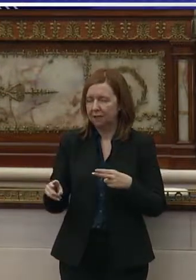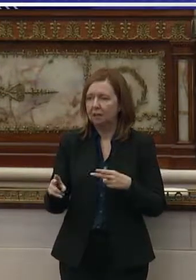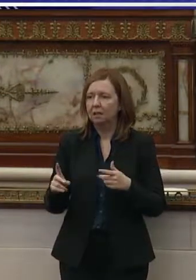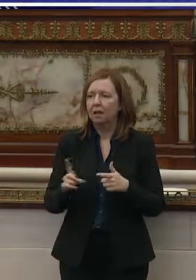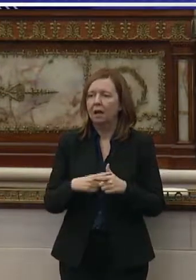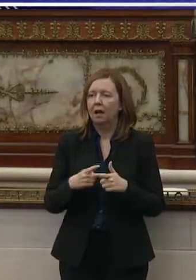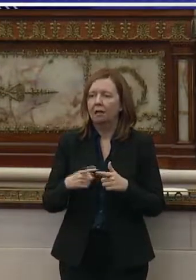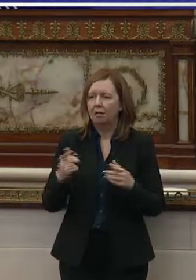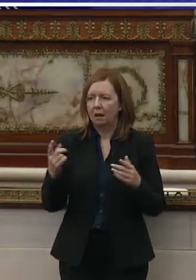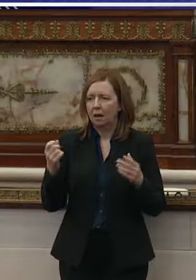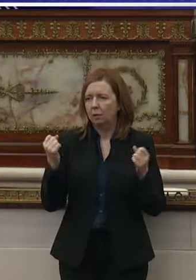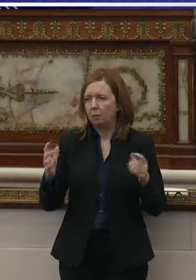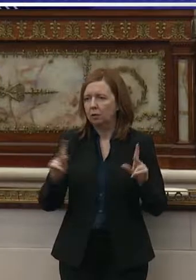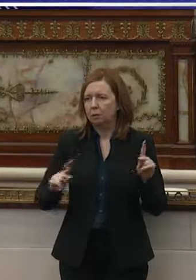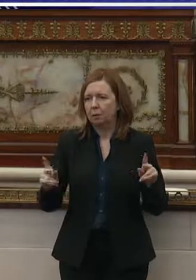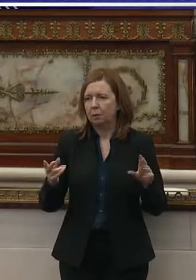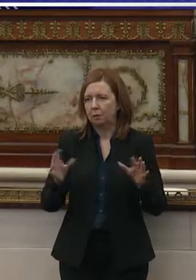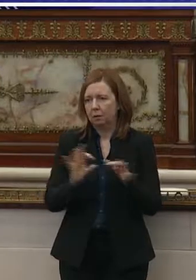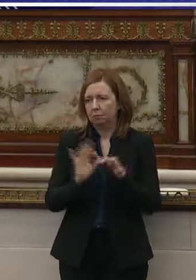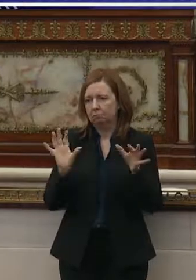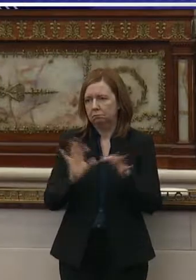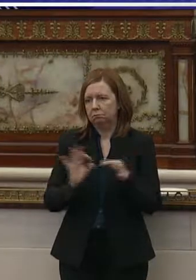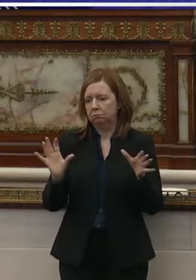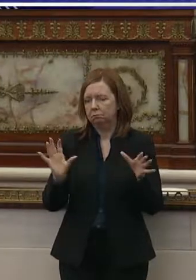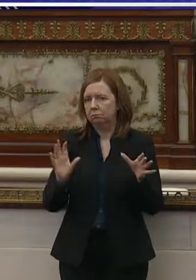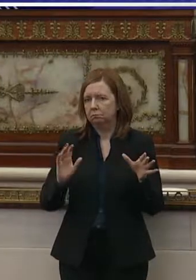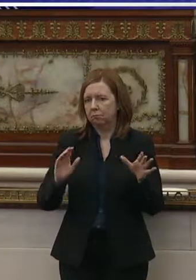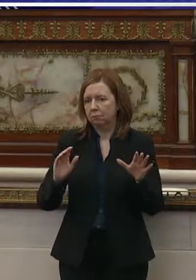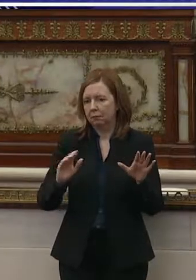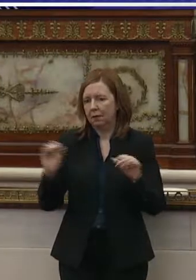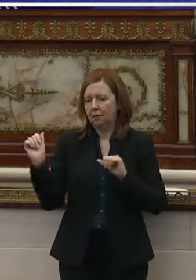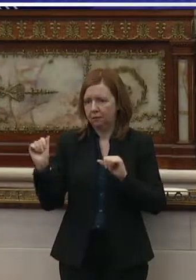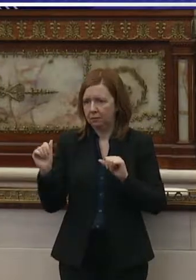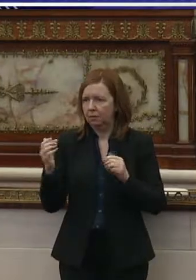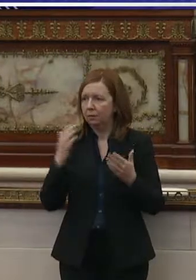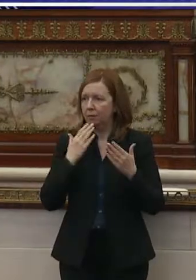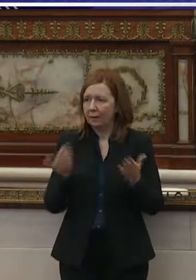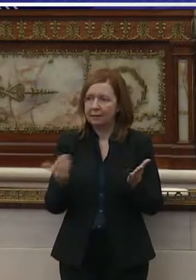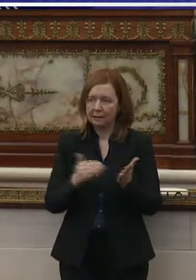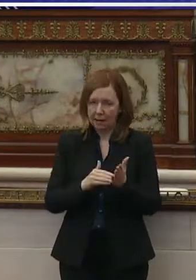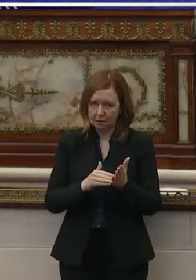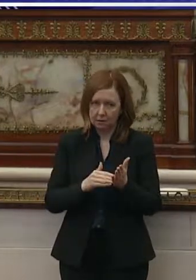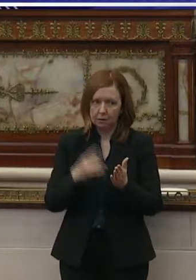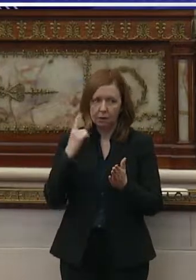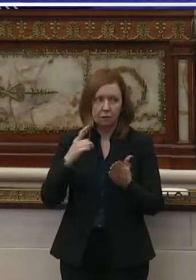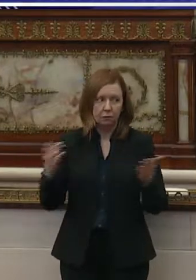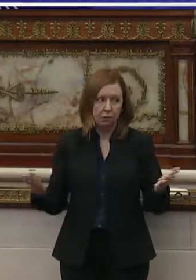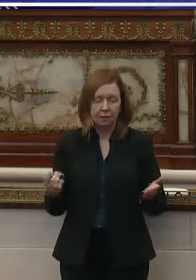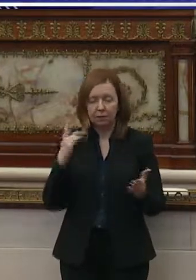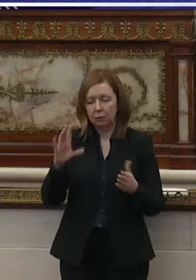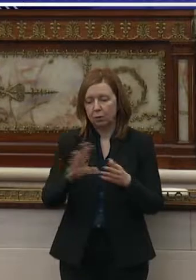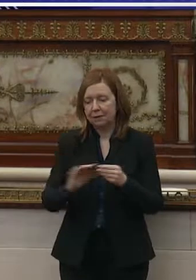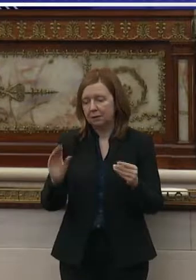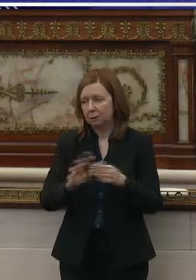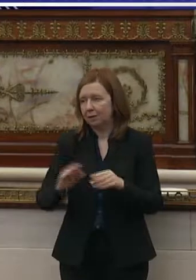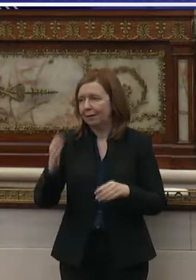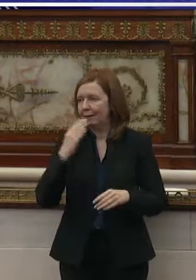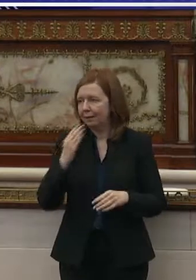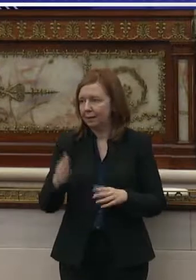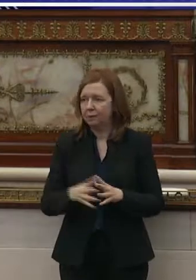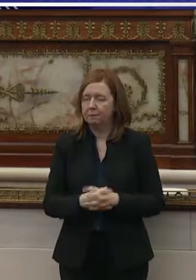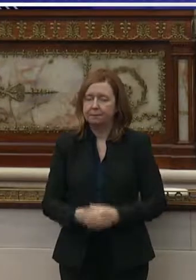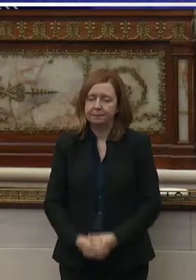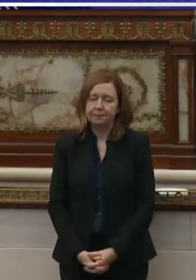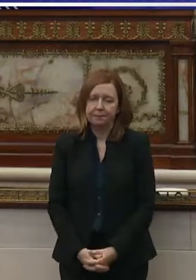and as multiple participants leave the hearing. So thank you again for being here for your testimony. Have a great